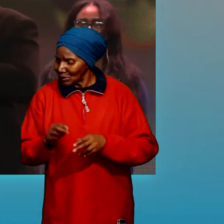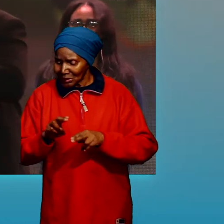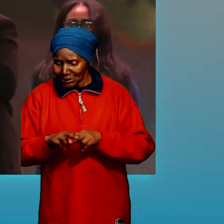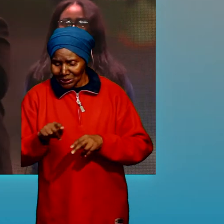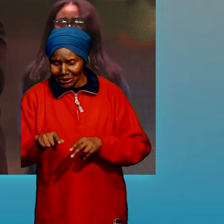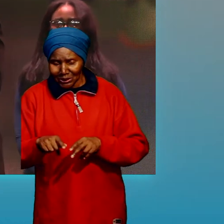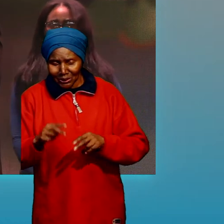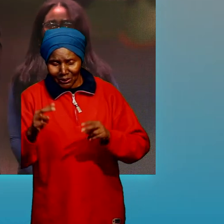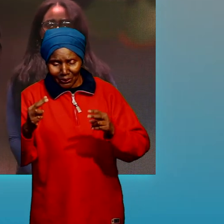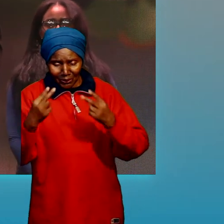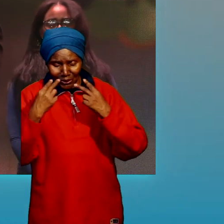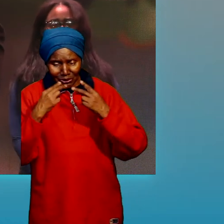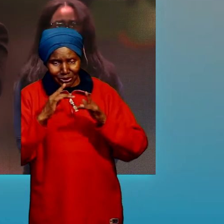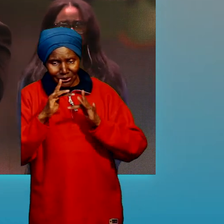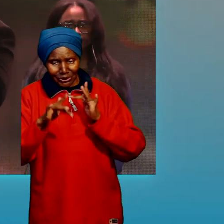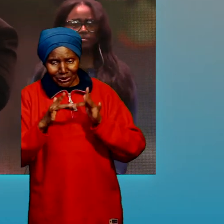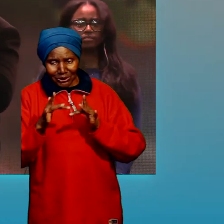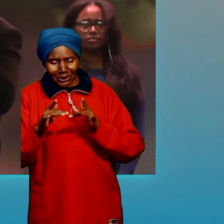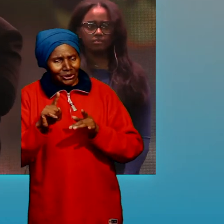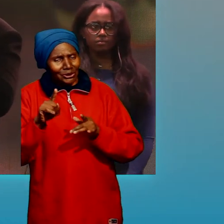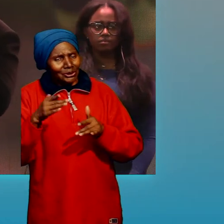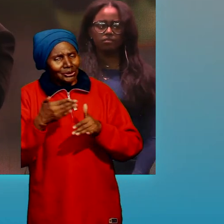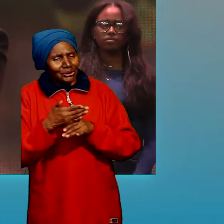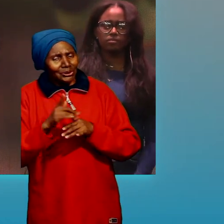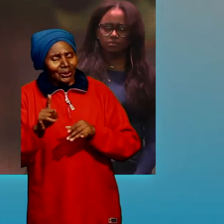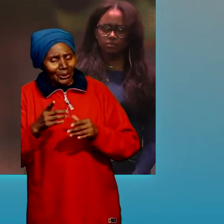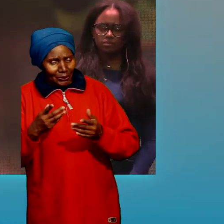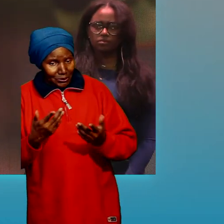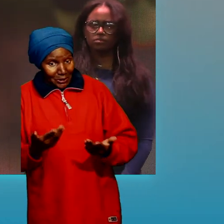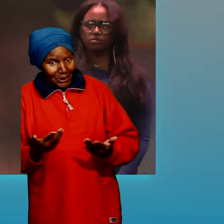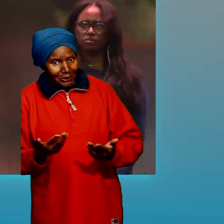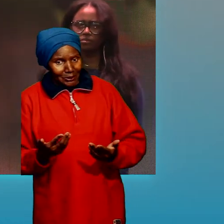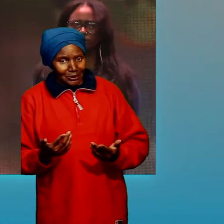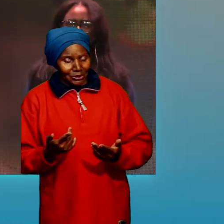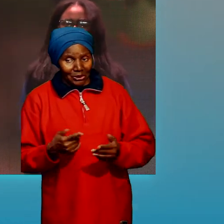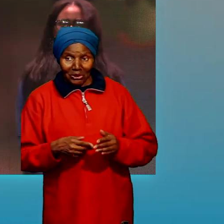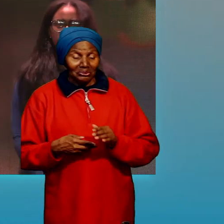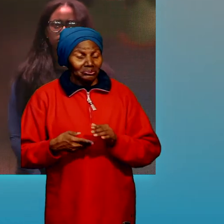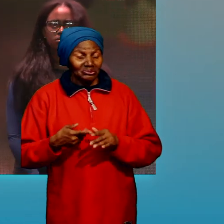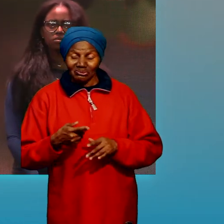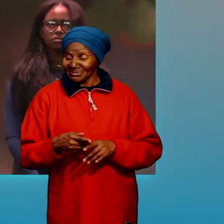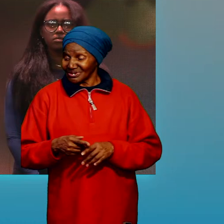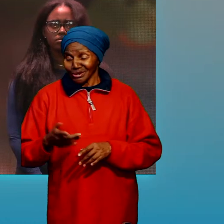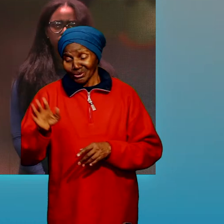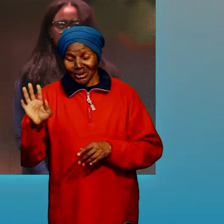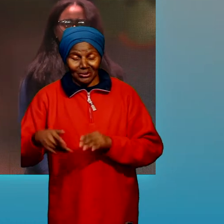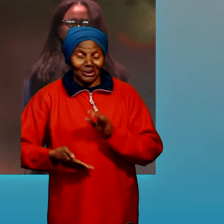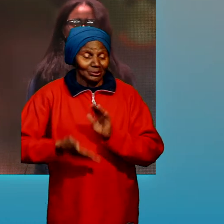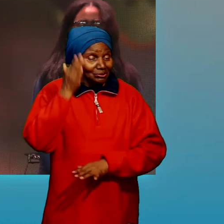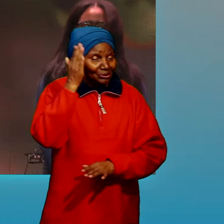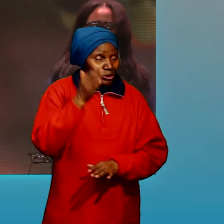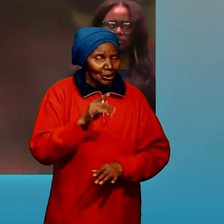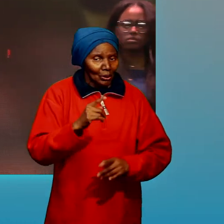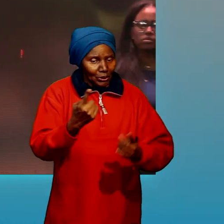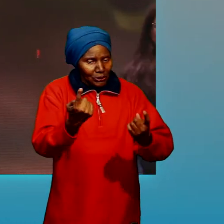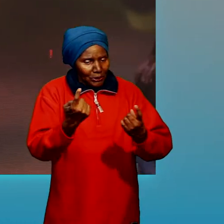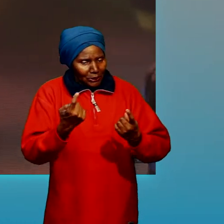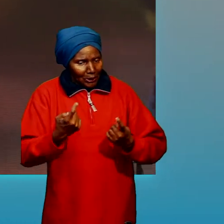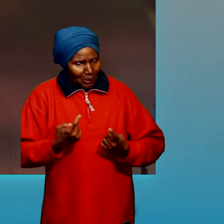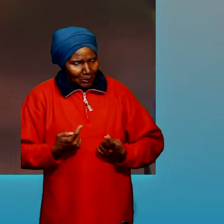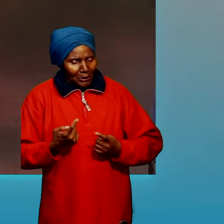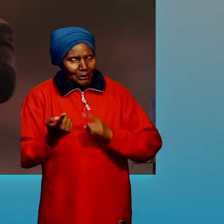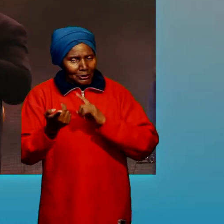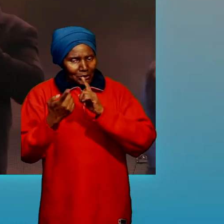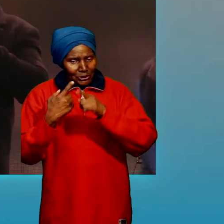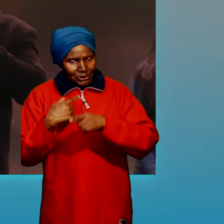burning bush moment. What are you going to do in this moment? Are you going to walk away or are you going to come, draw closer to Him? And respond and